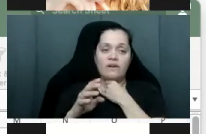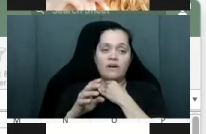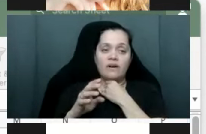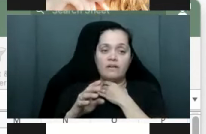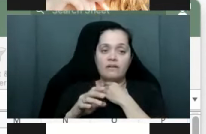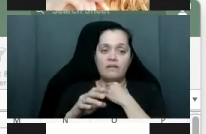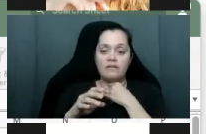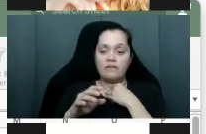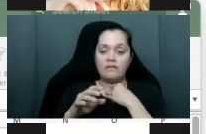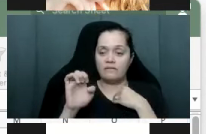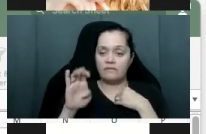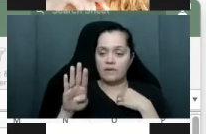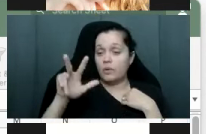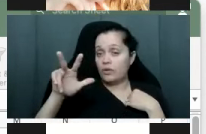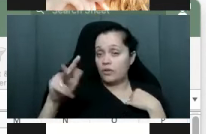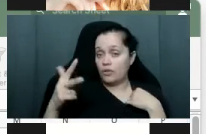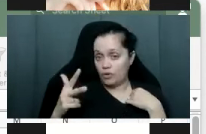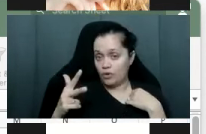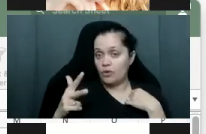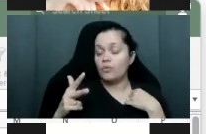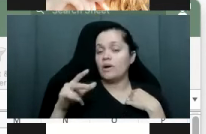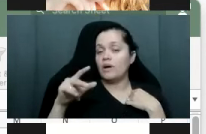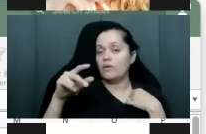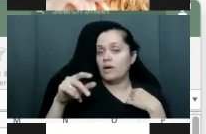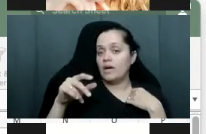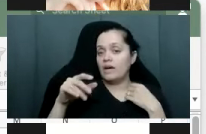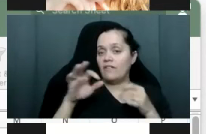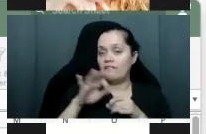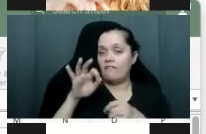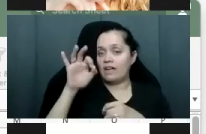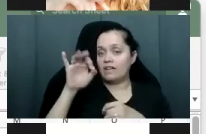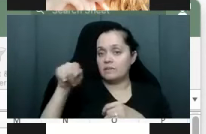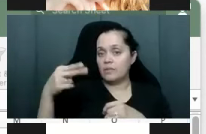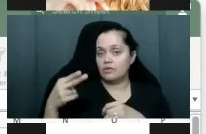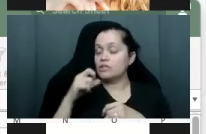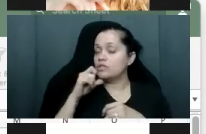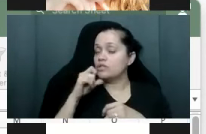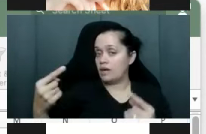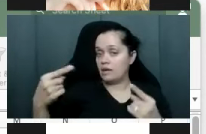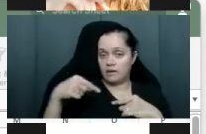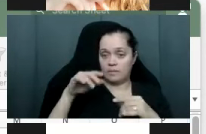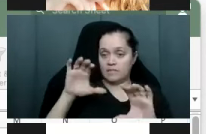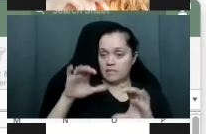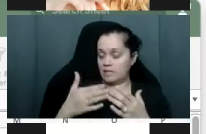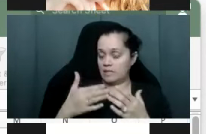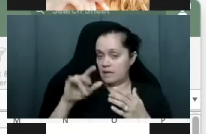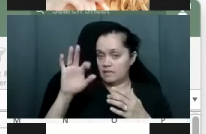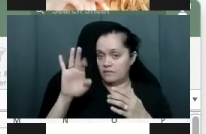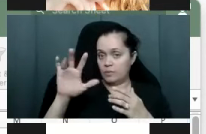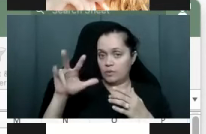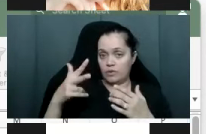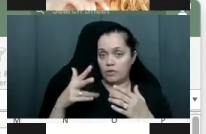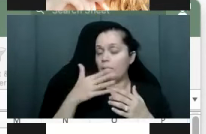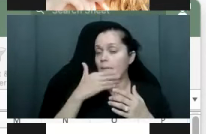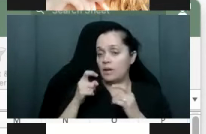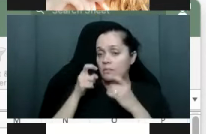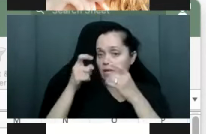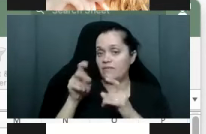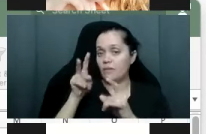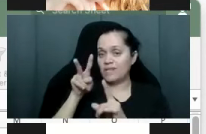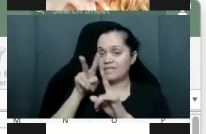on February 3rd. So on February 3rd, we're not going to come to class. Instead, I will be giving you an